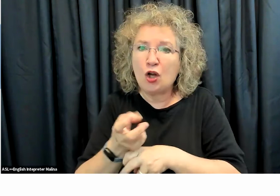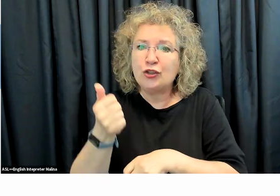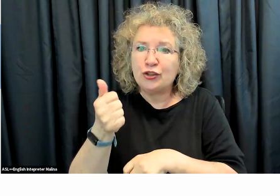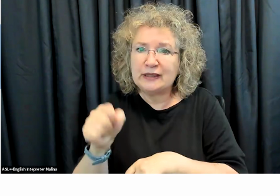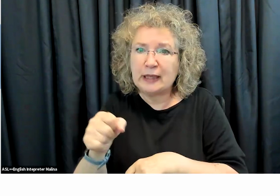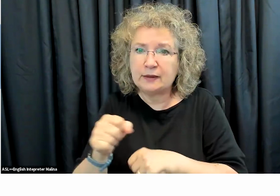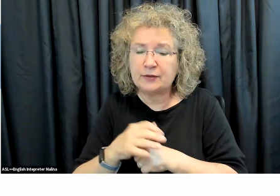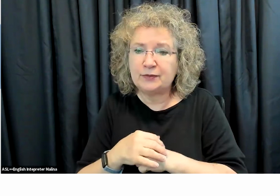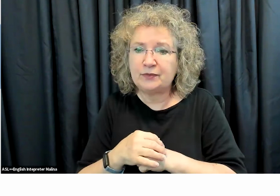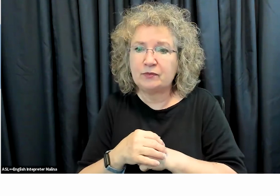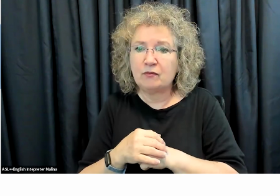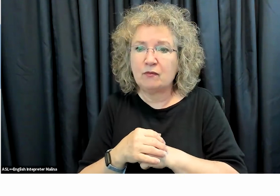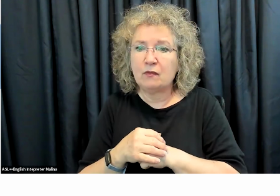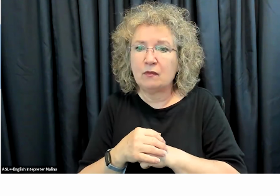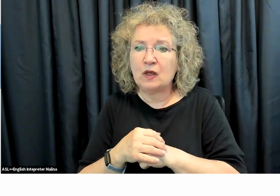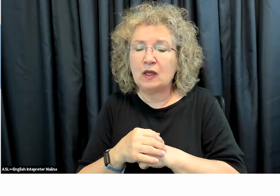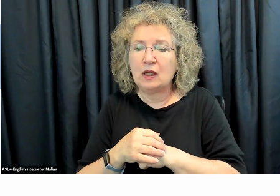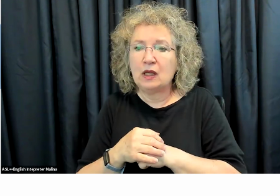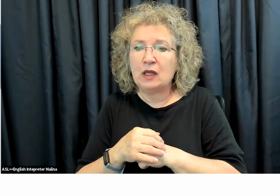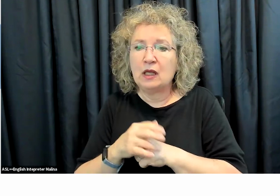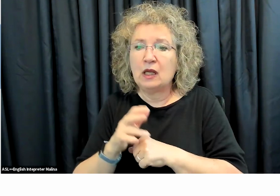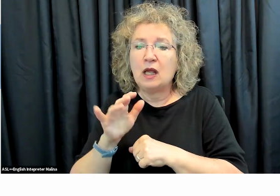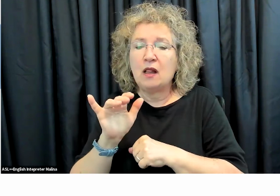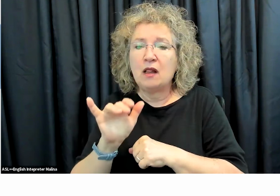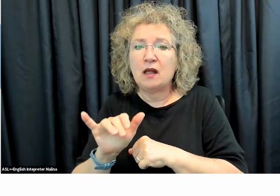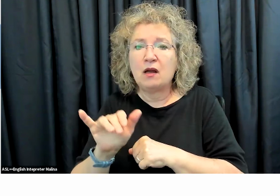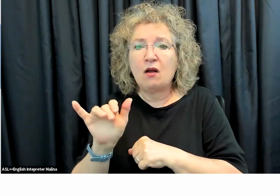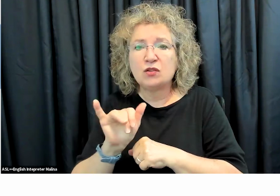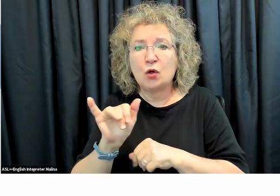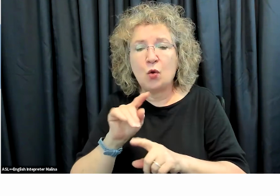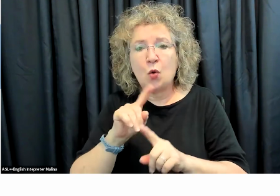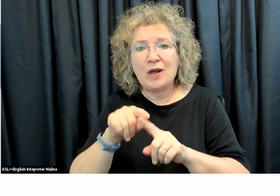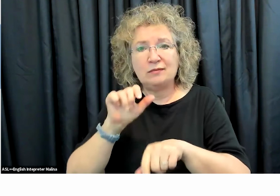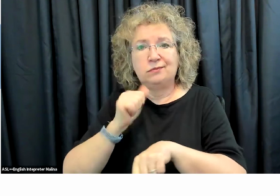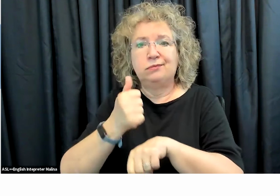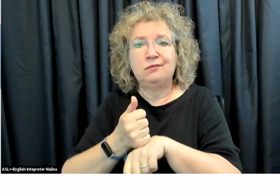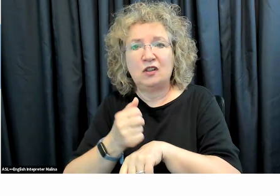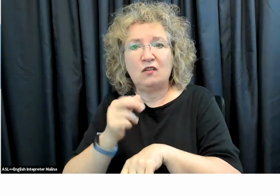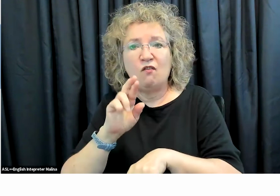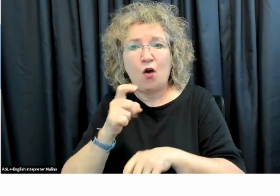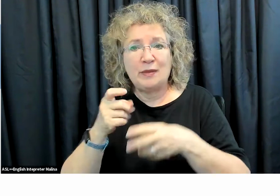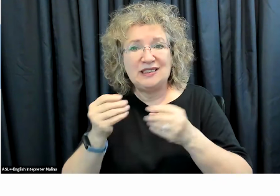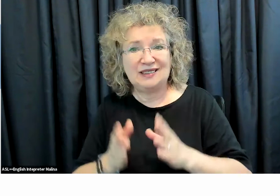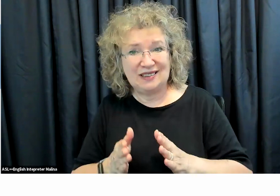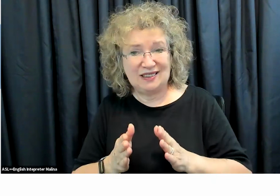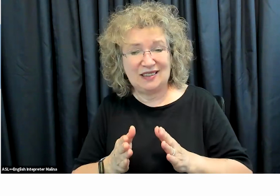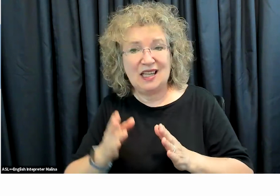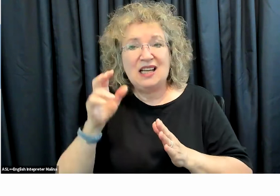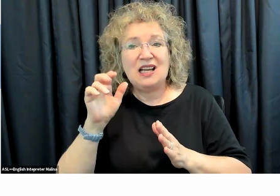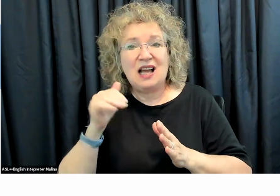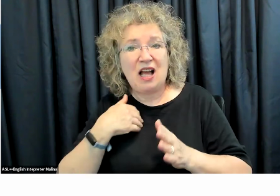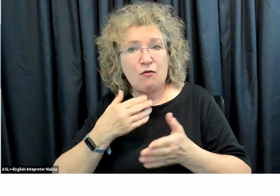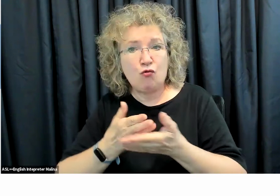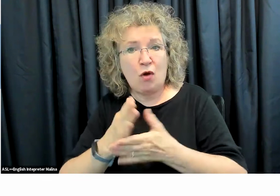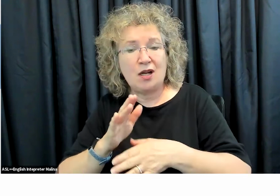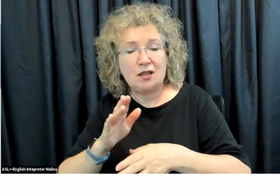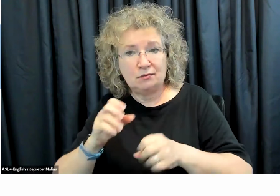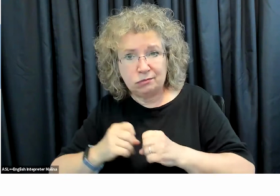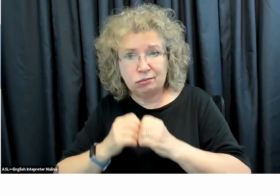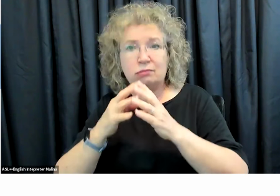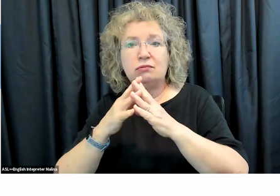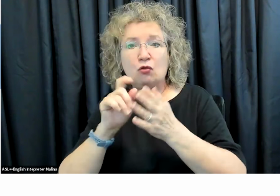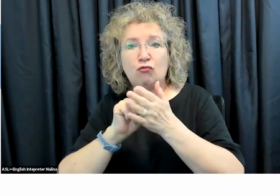again is also where pharmacists' prescriptive rights and emergencies come through. If you have at least your bottles or an